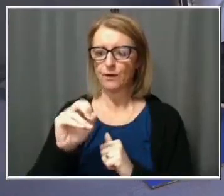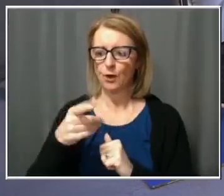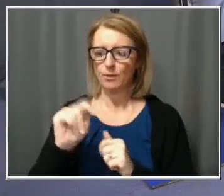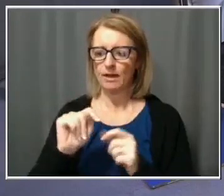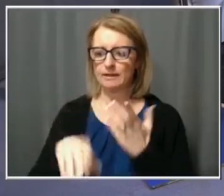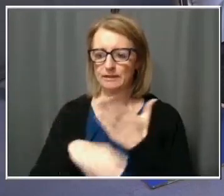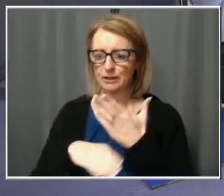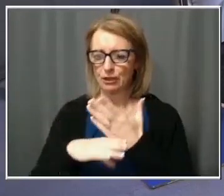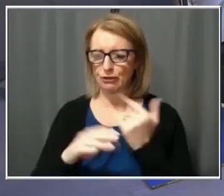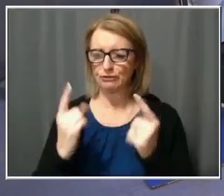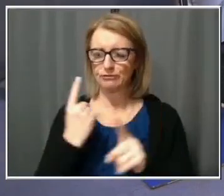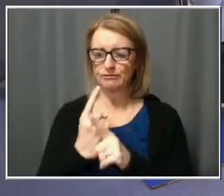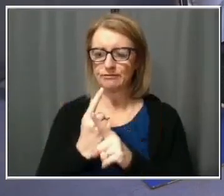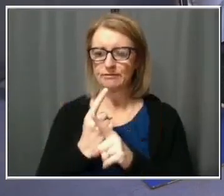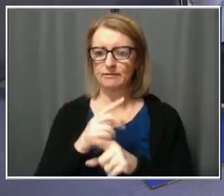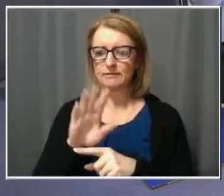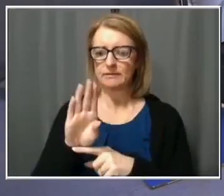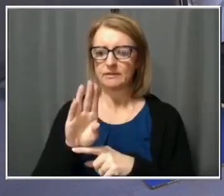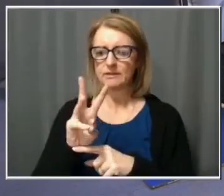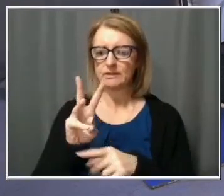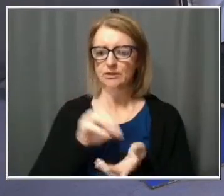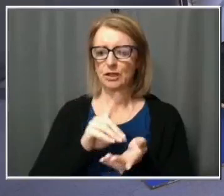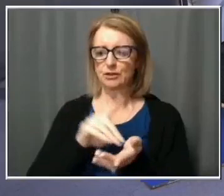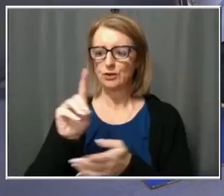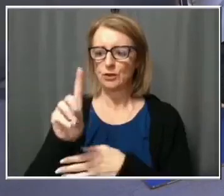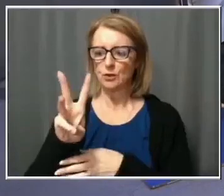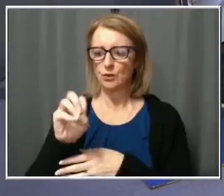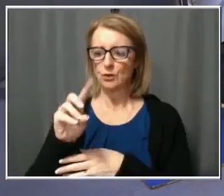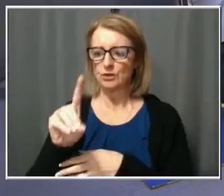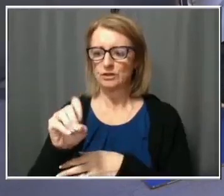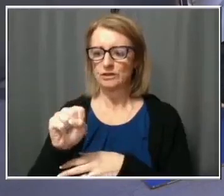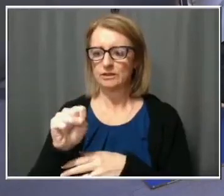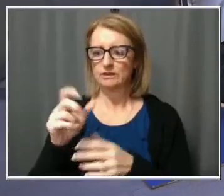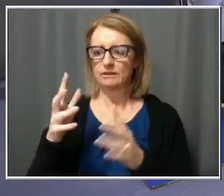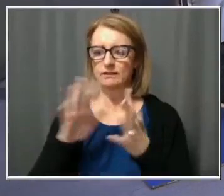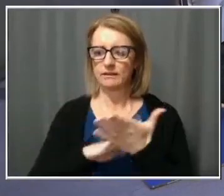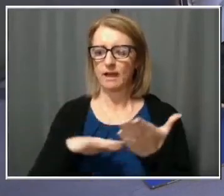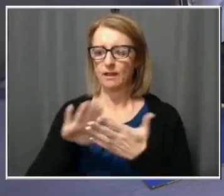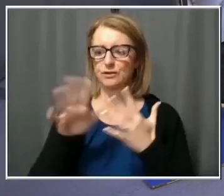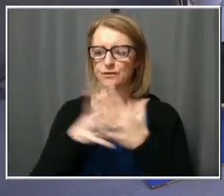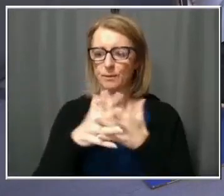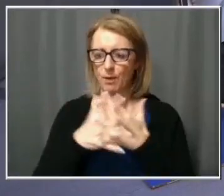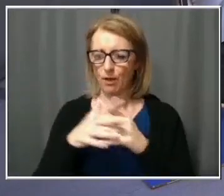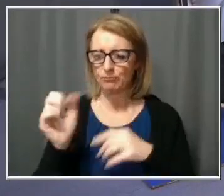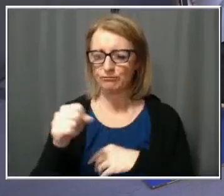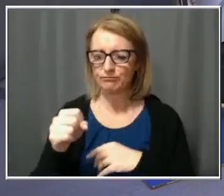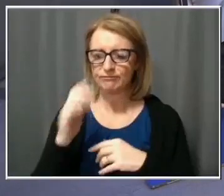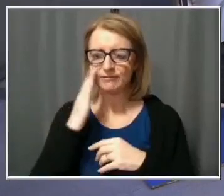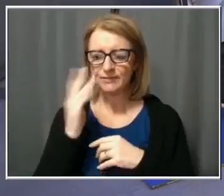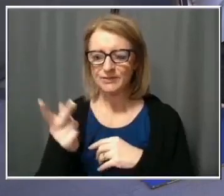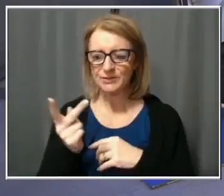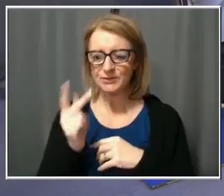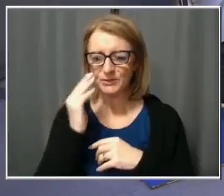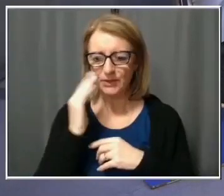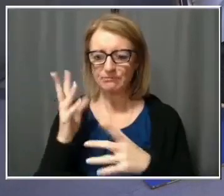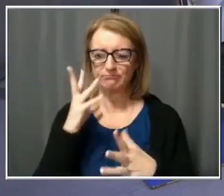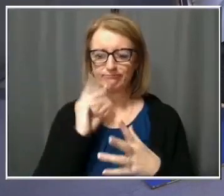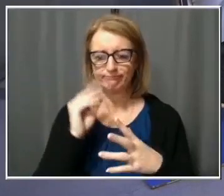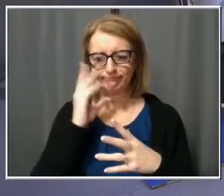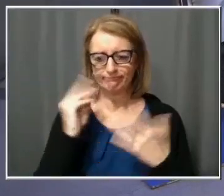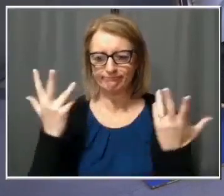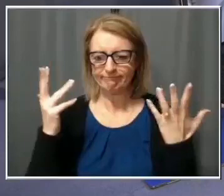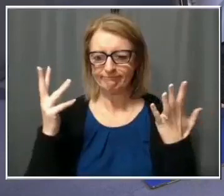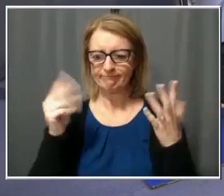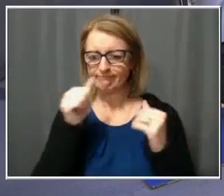that's correct. Yeah, and Dr. Woods, you played college ball, football? Football, yes. Nice, nice. So you kind of know your stuff. You've been there, done that. I'm sure you've suffered